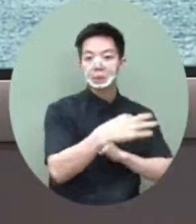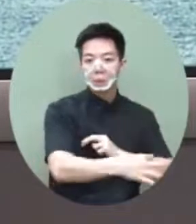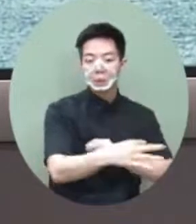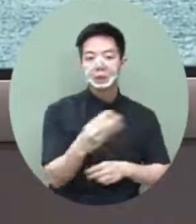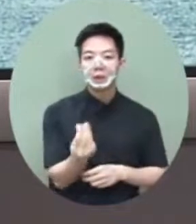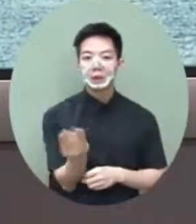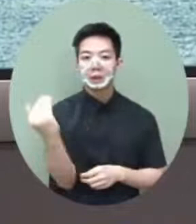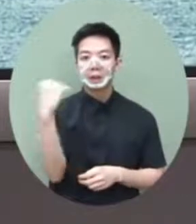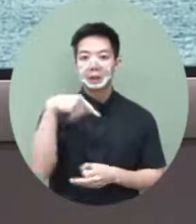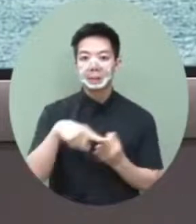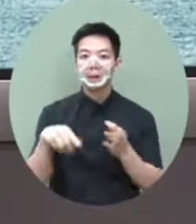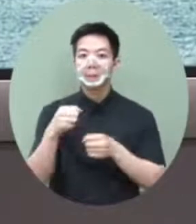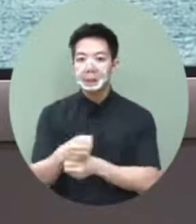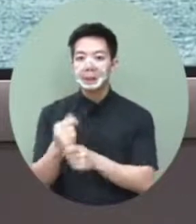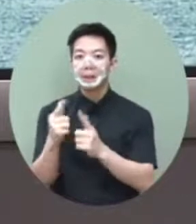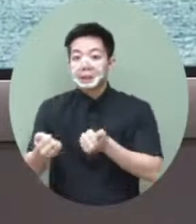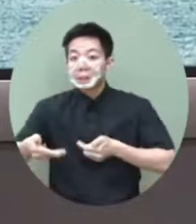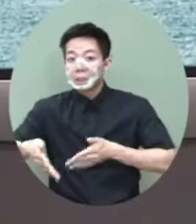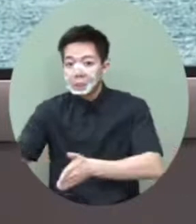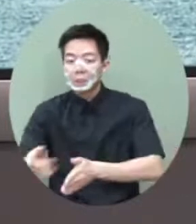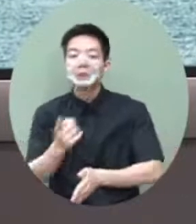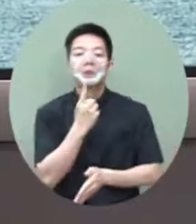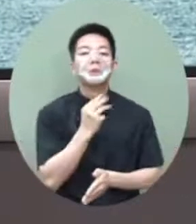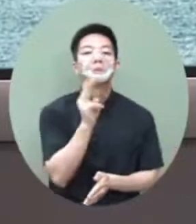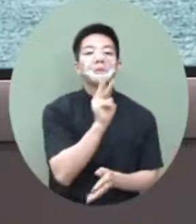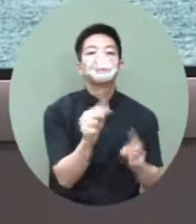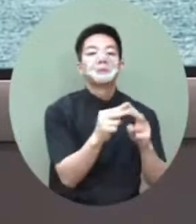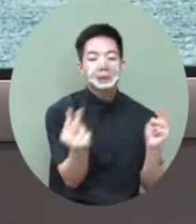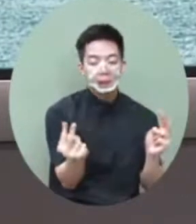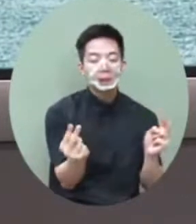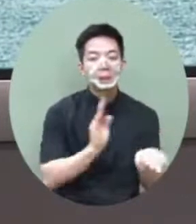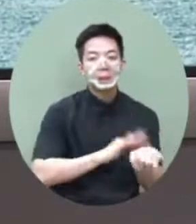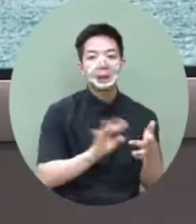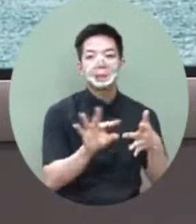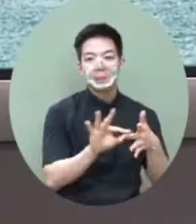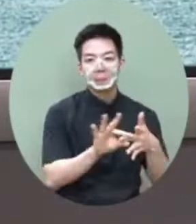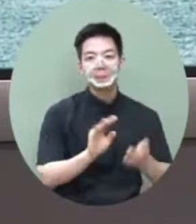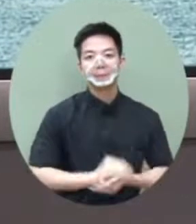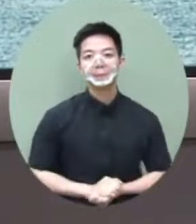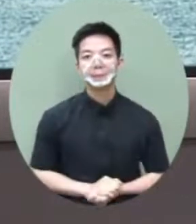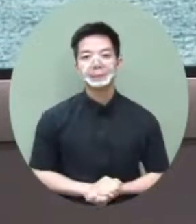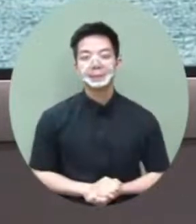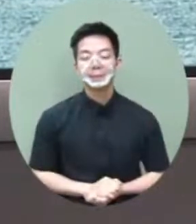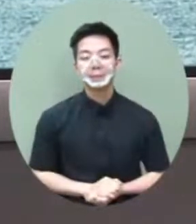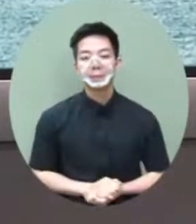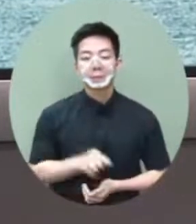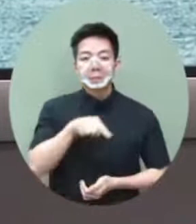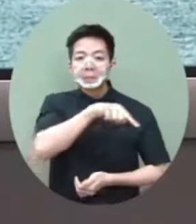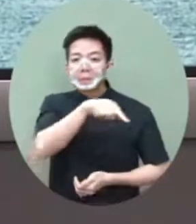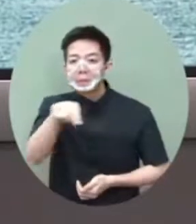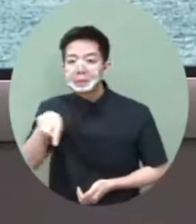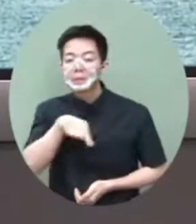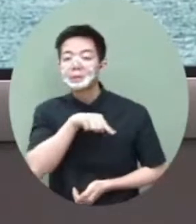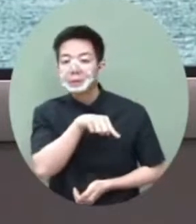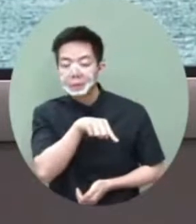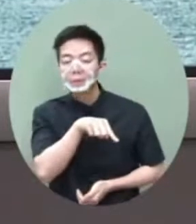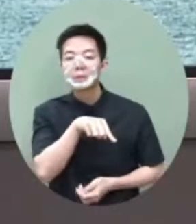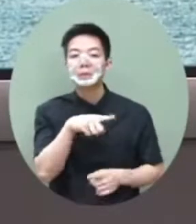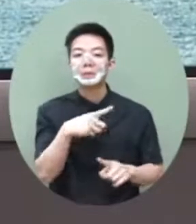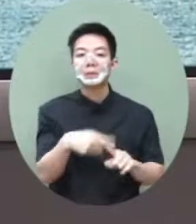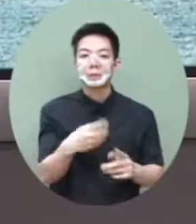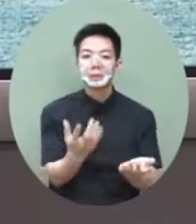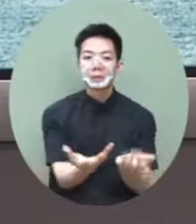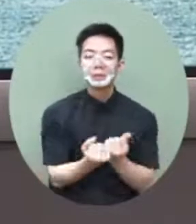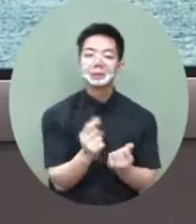at Qingyi, Santin, the Hong Kong Zhuhai Macau Bridge, Hong Kong Border Control Point, Artificial Island,